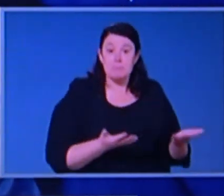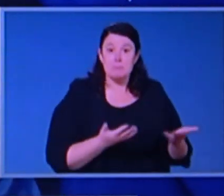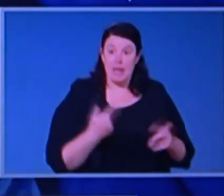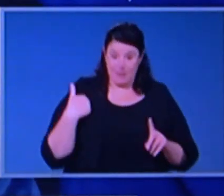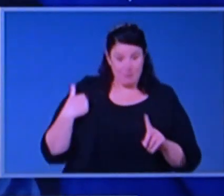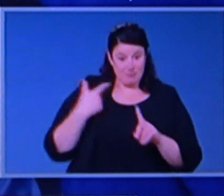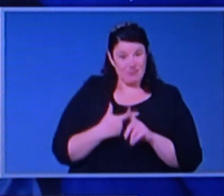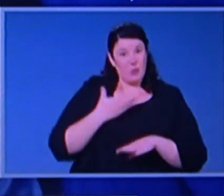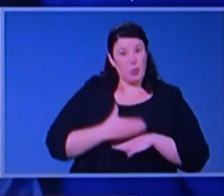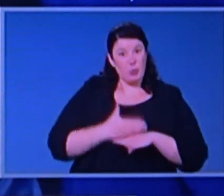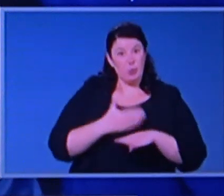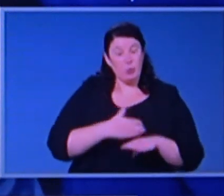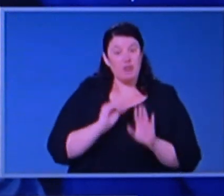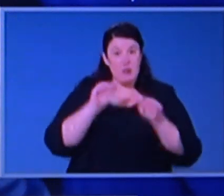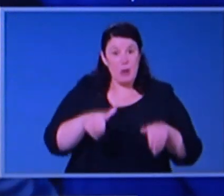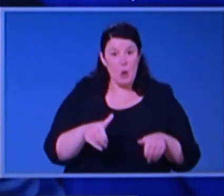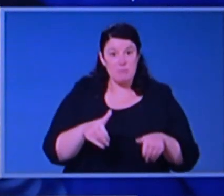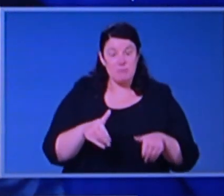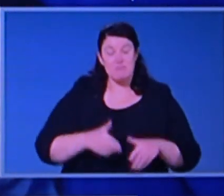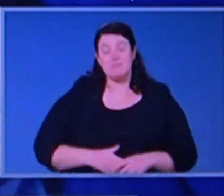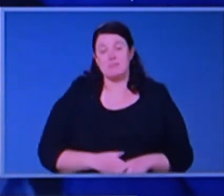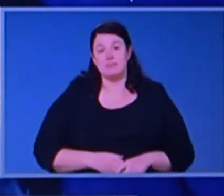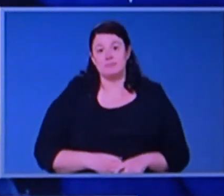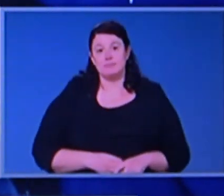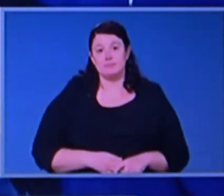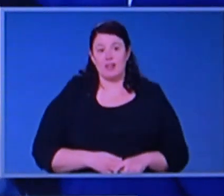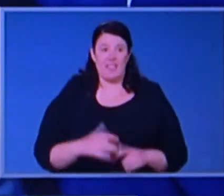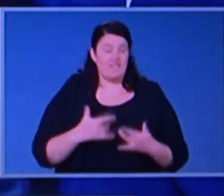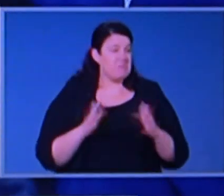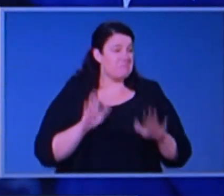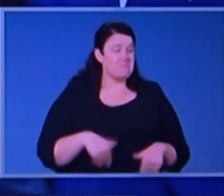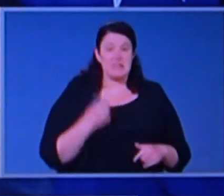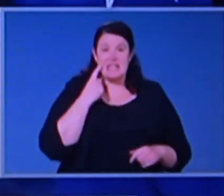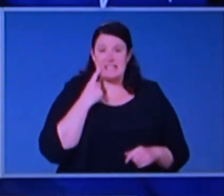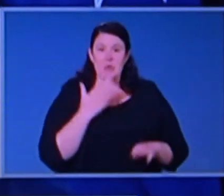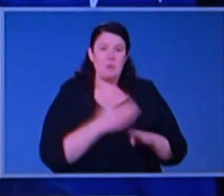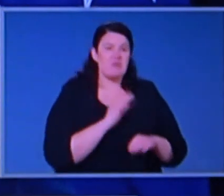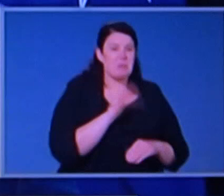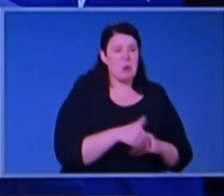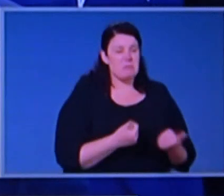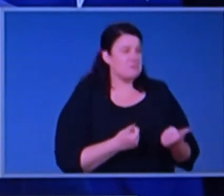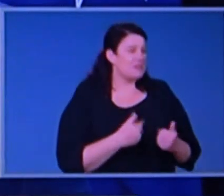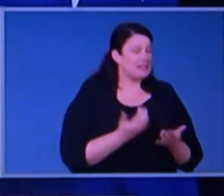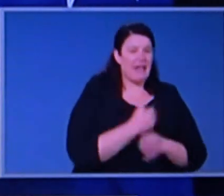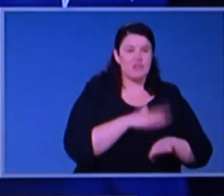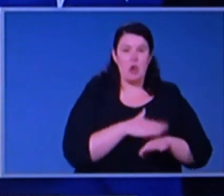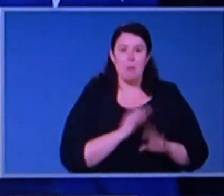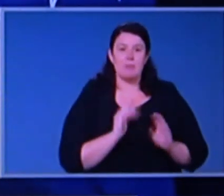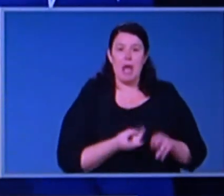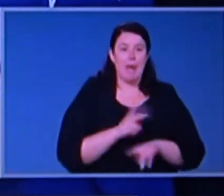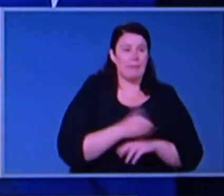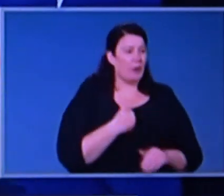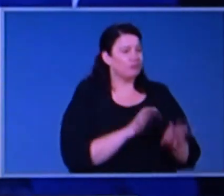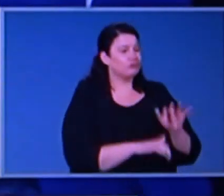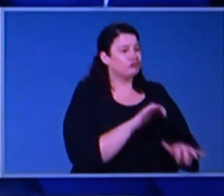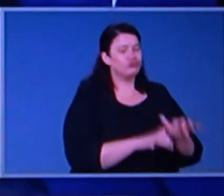time has been less of an inconvenience to them than it has to many others. But I'm sure you'd know that